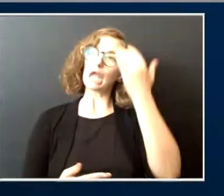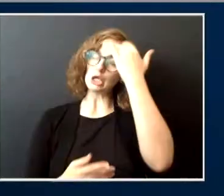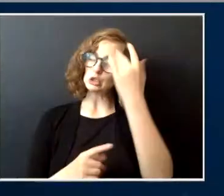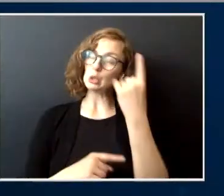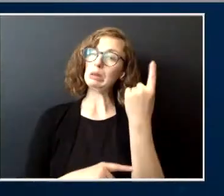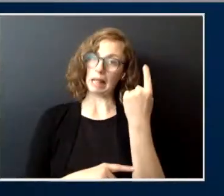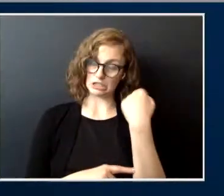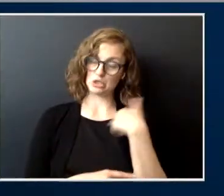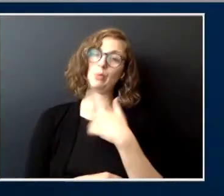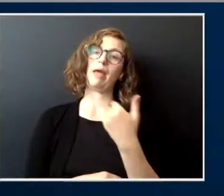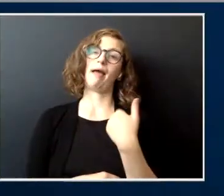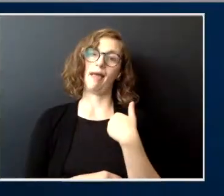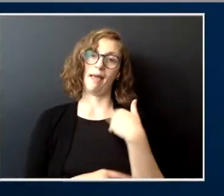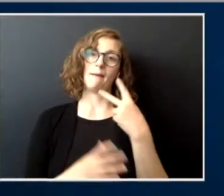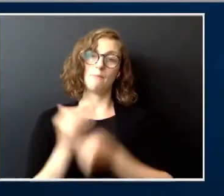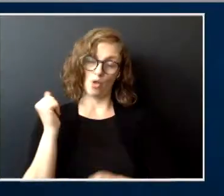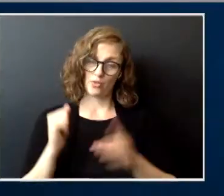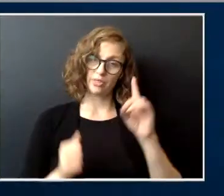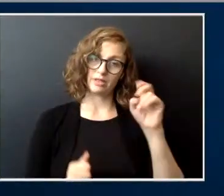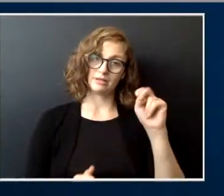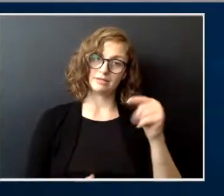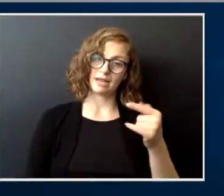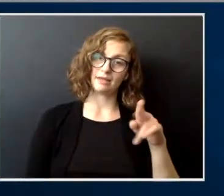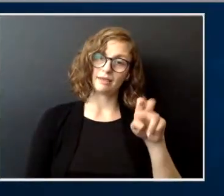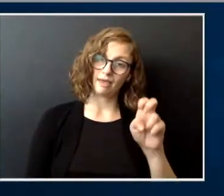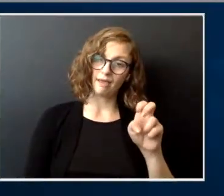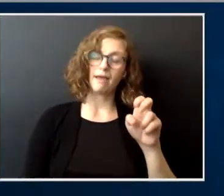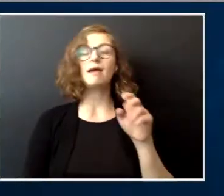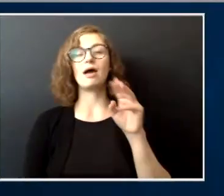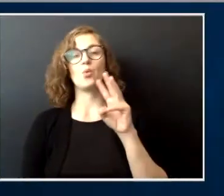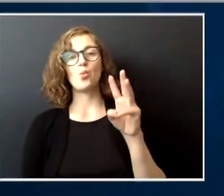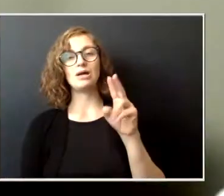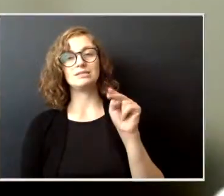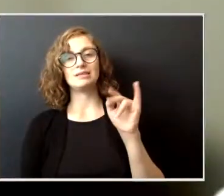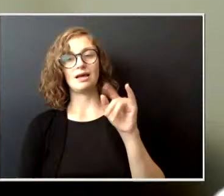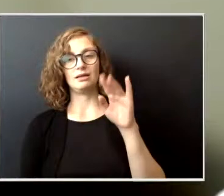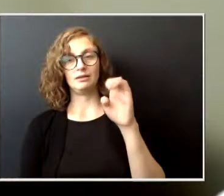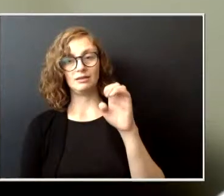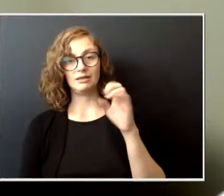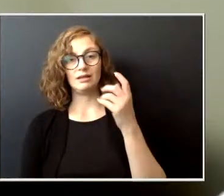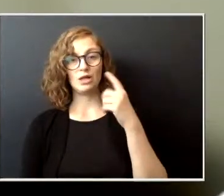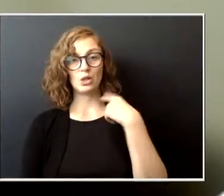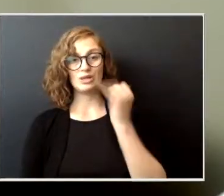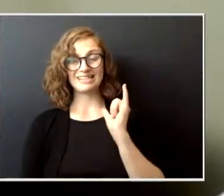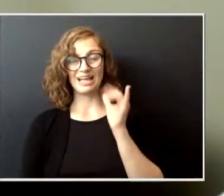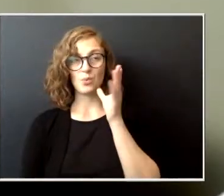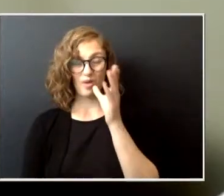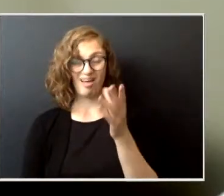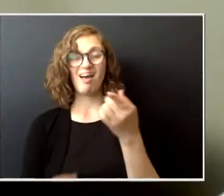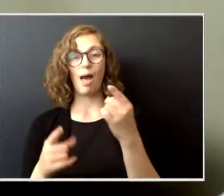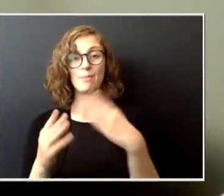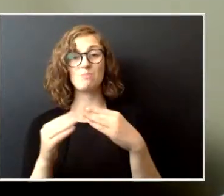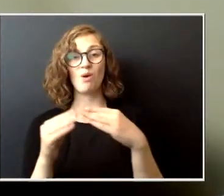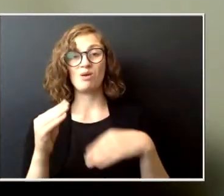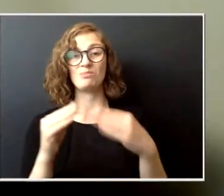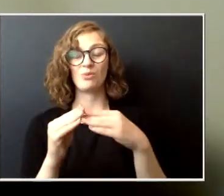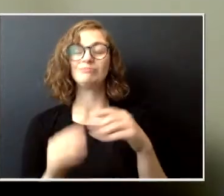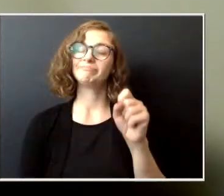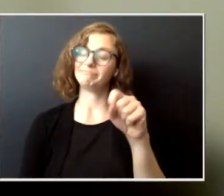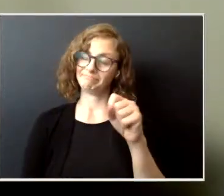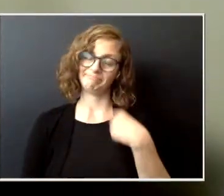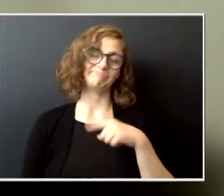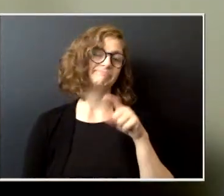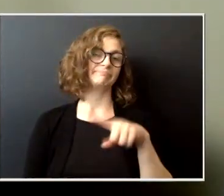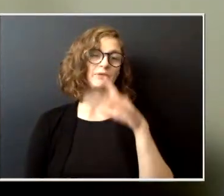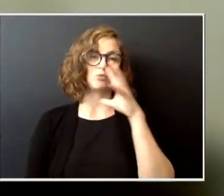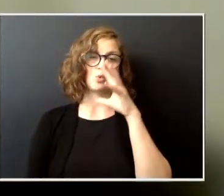more coming this direction as the climate changes, you think? Yeah, I think we have to assume that at this point, and we have to assume